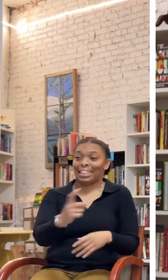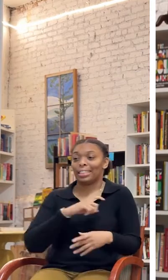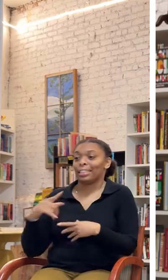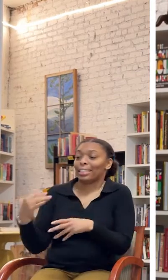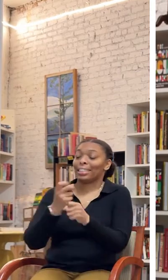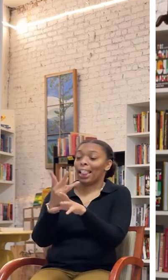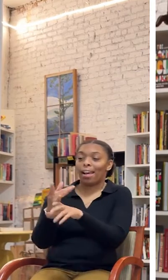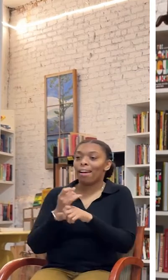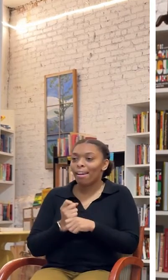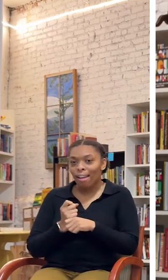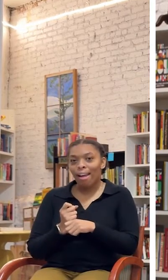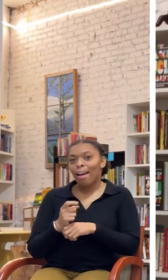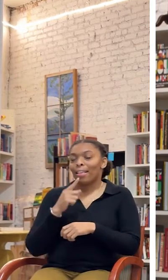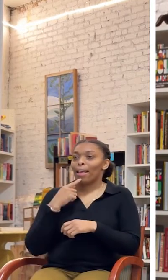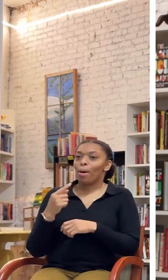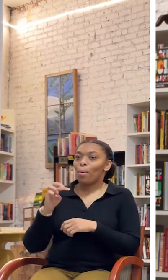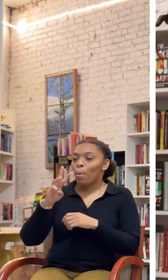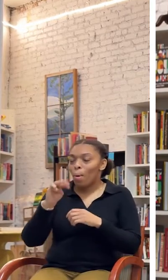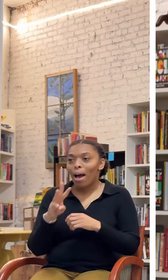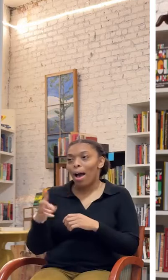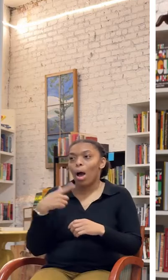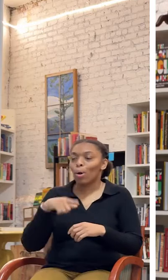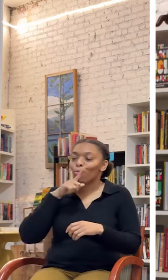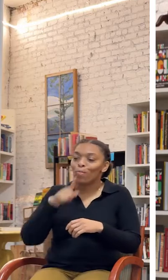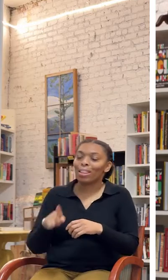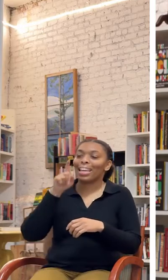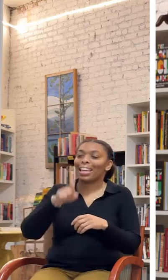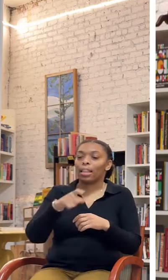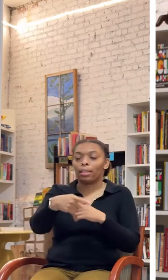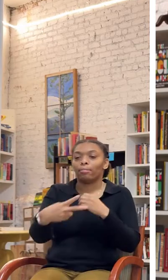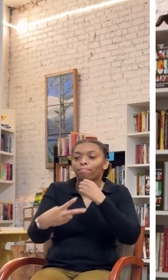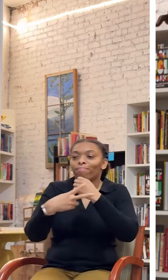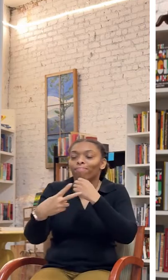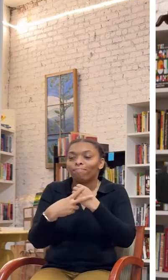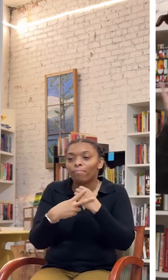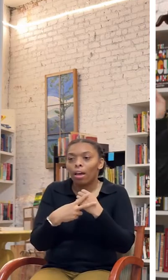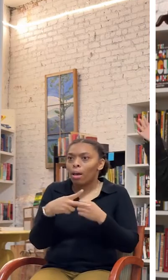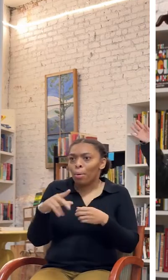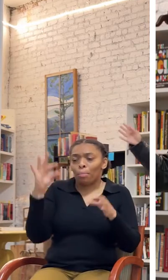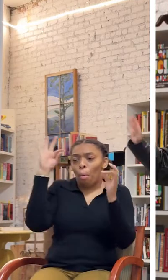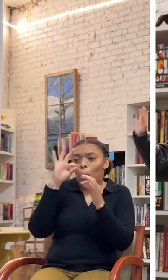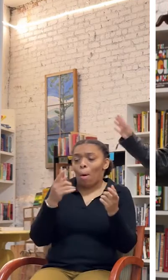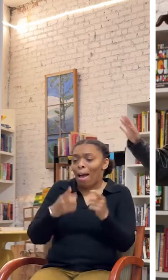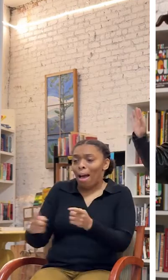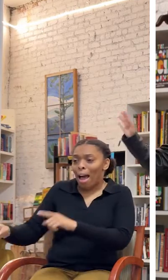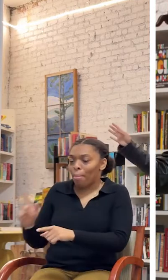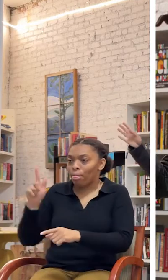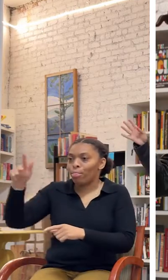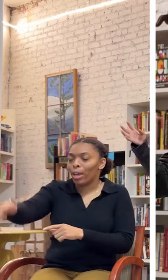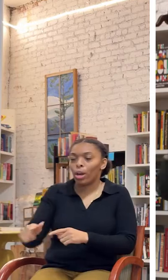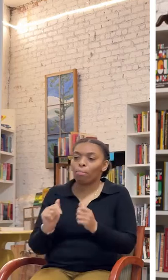because I was like, wow, like we really need these archives, right? We don't know what's going to happen with these platforms,